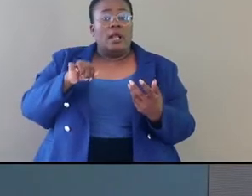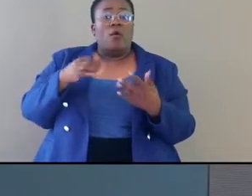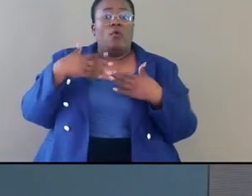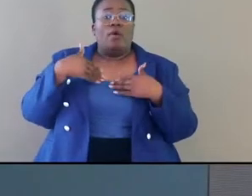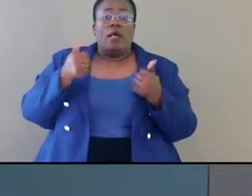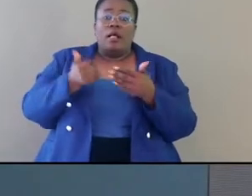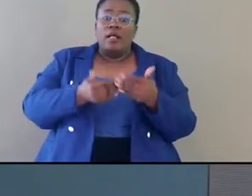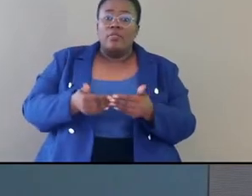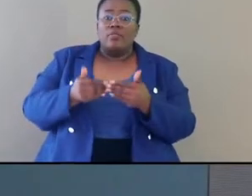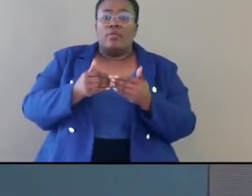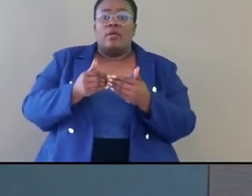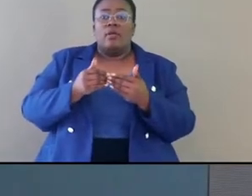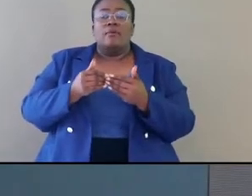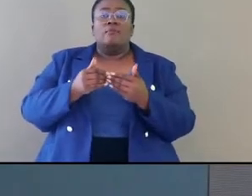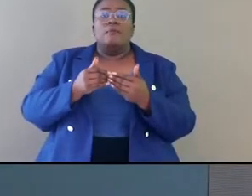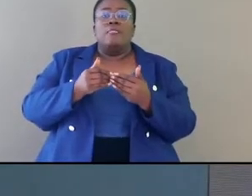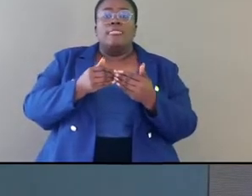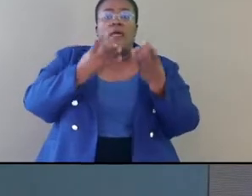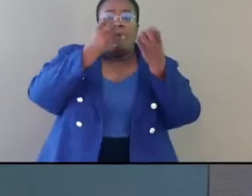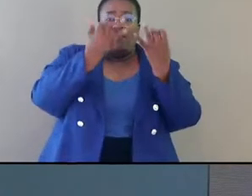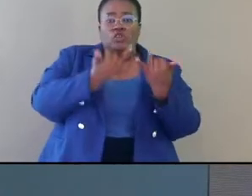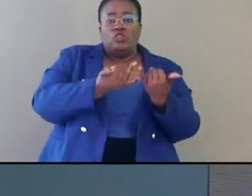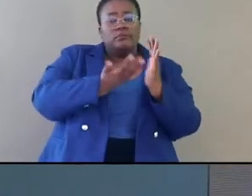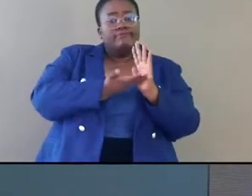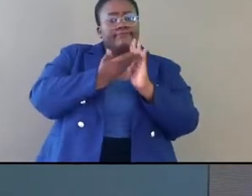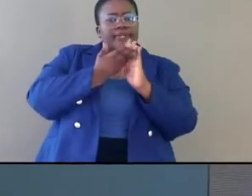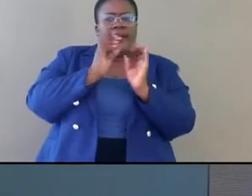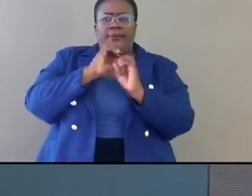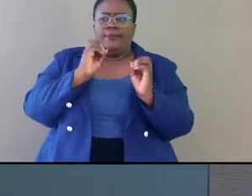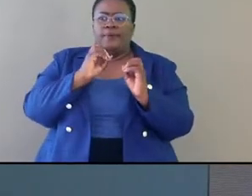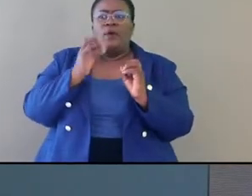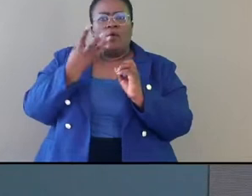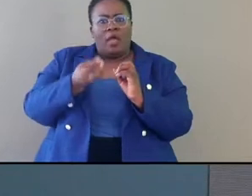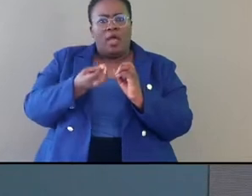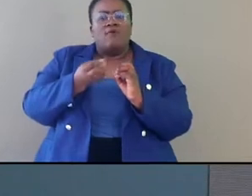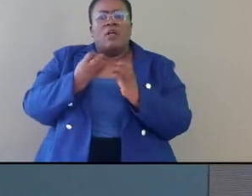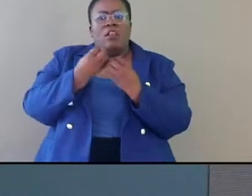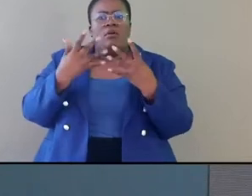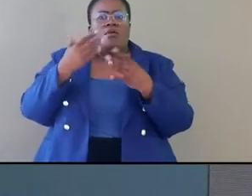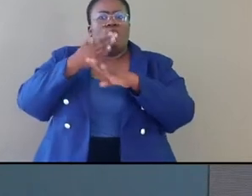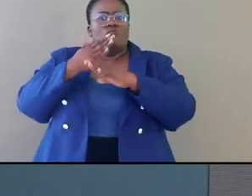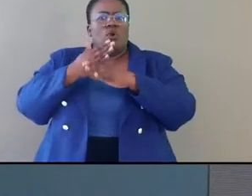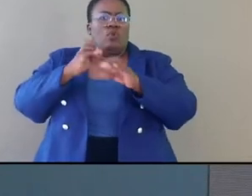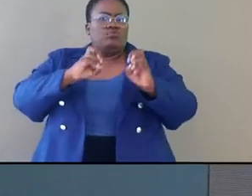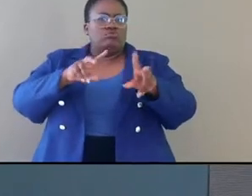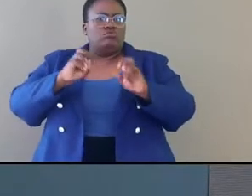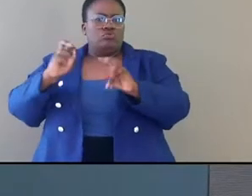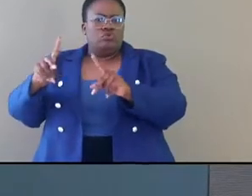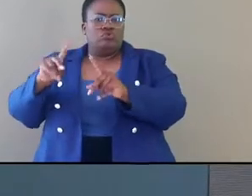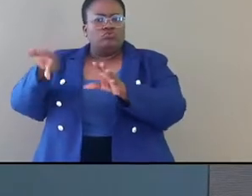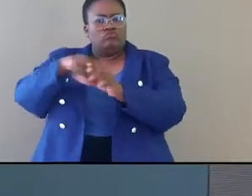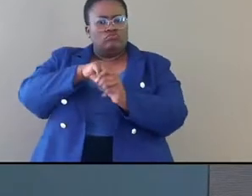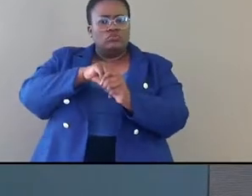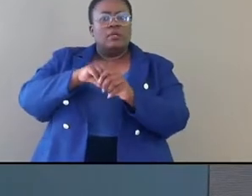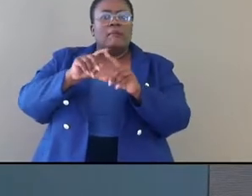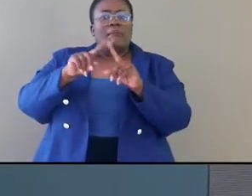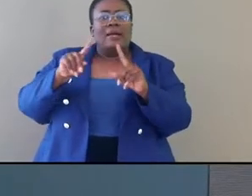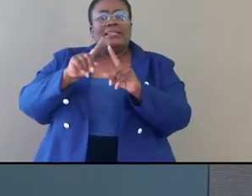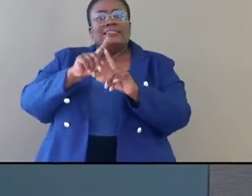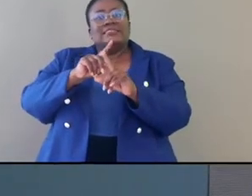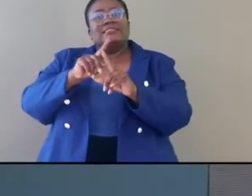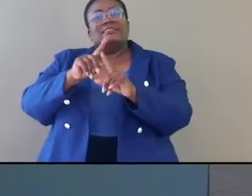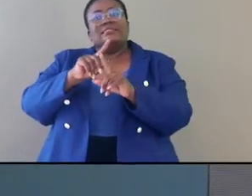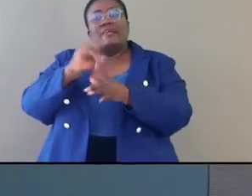budget has not increased significantly we've got many vacancies in our health care sector and not just vacancies it is underfunded and